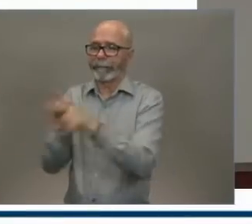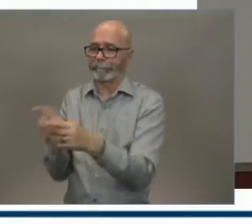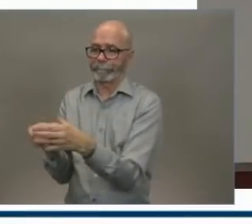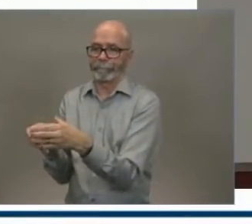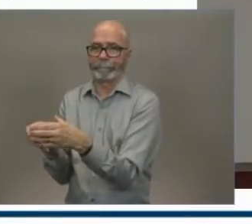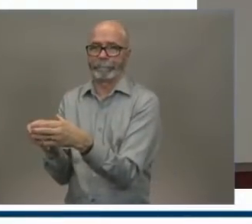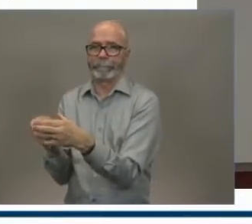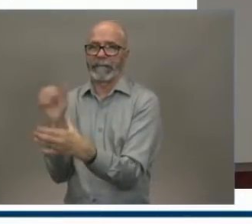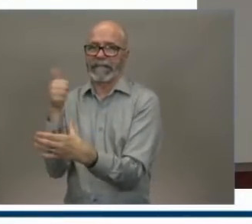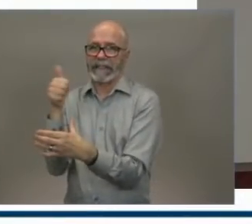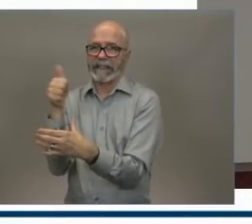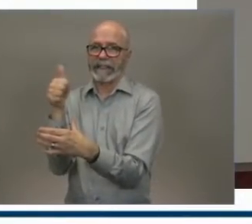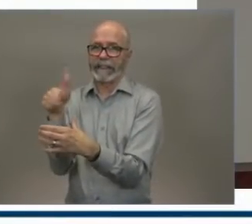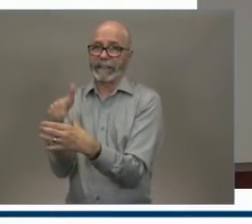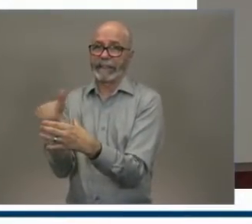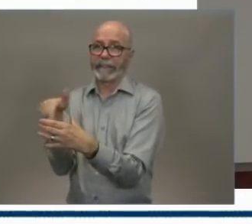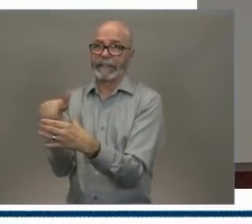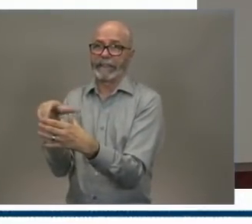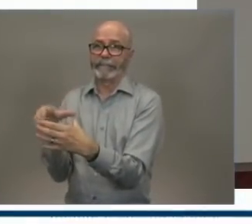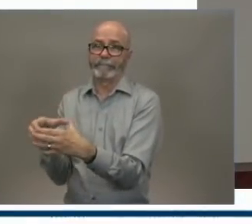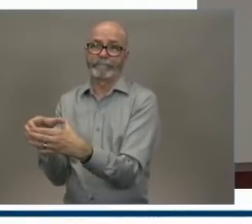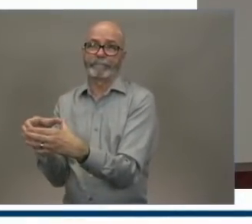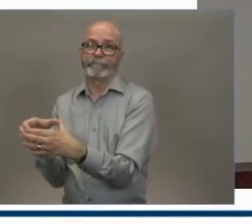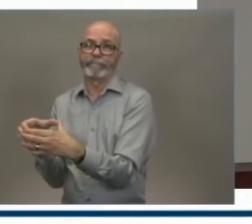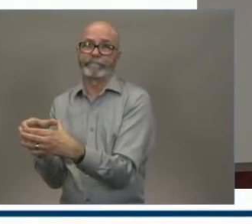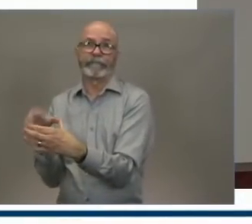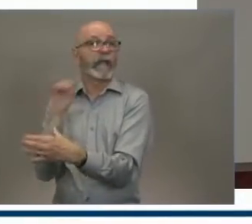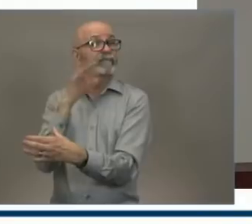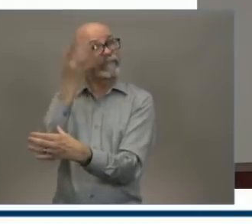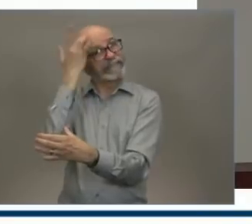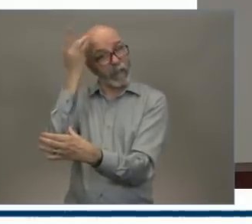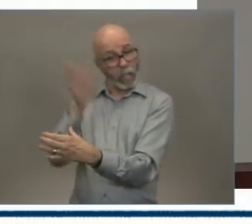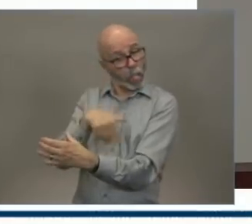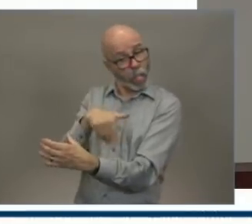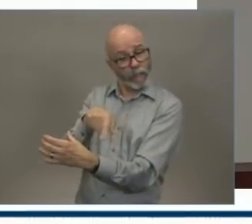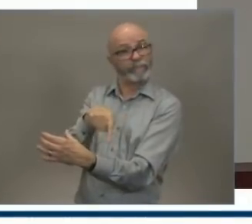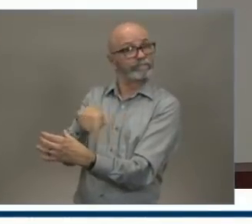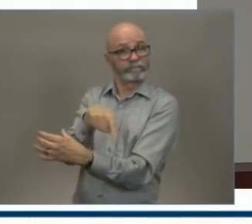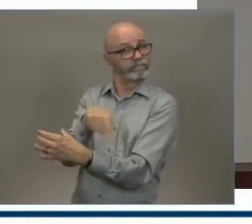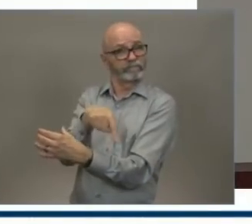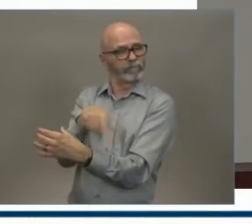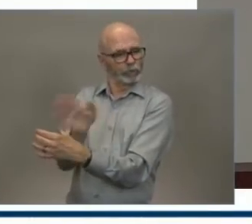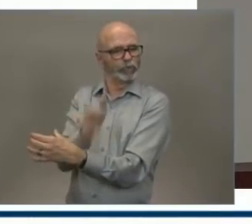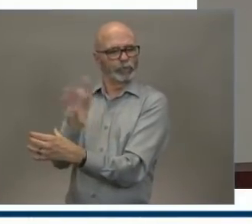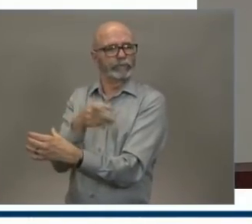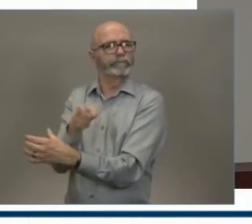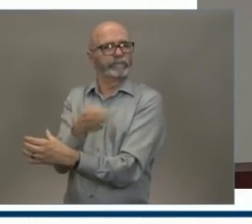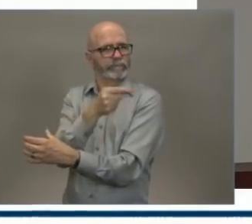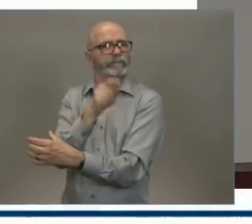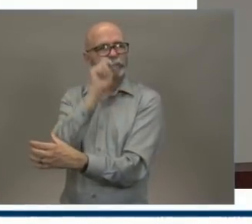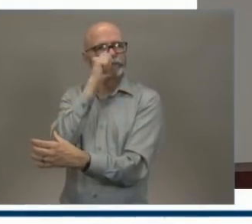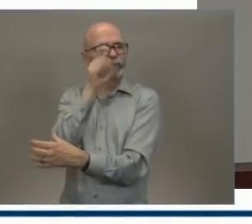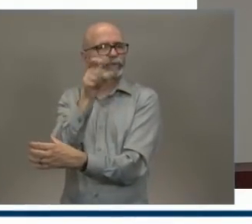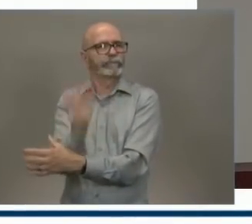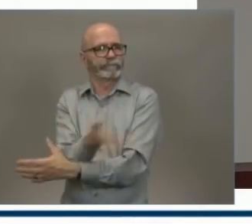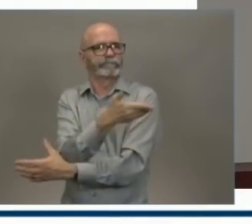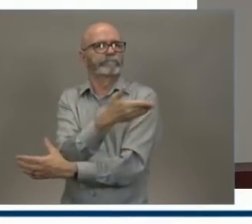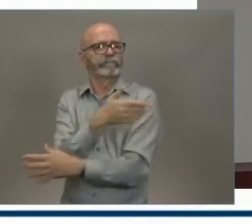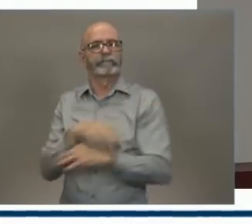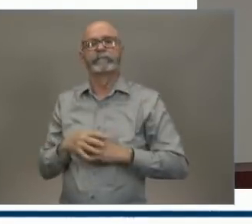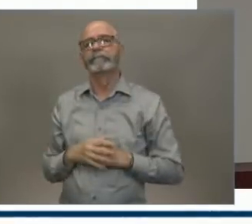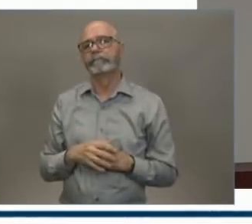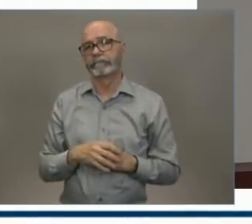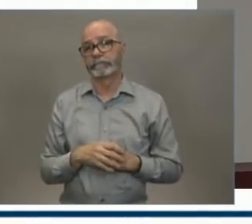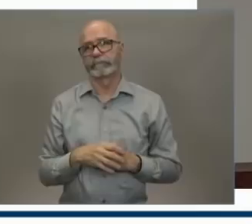more access to asymptomatic testing, consider making that a regular part of your life as well. And we will continue to evaluate